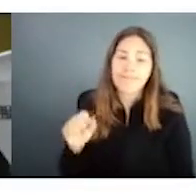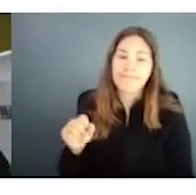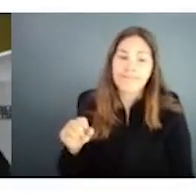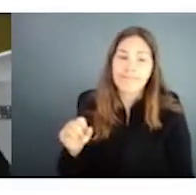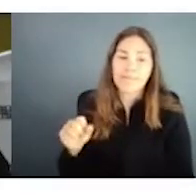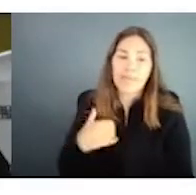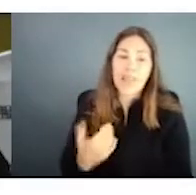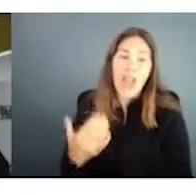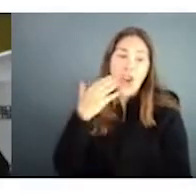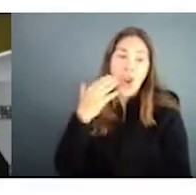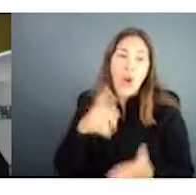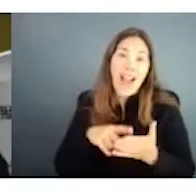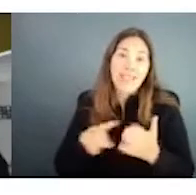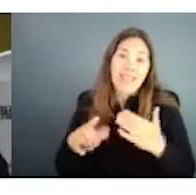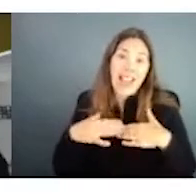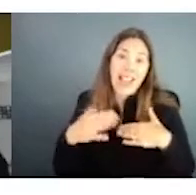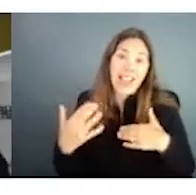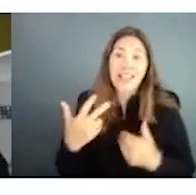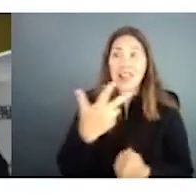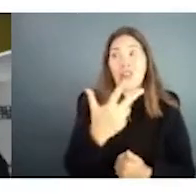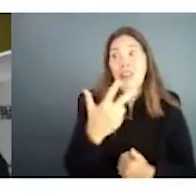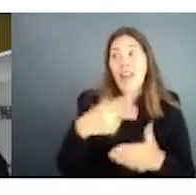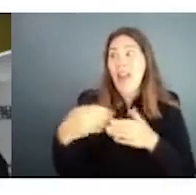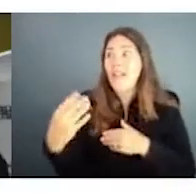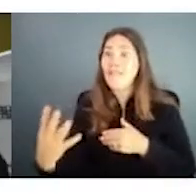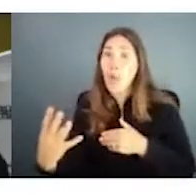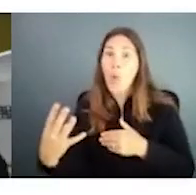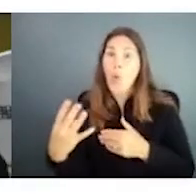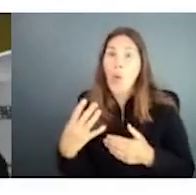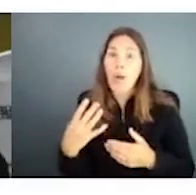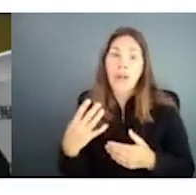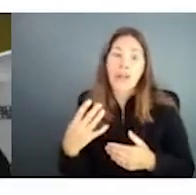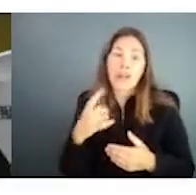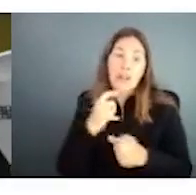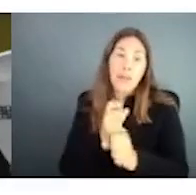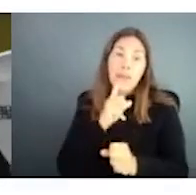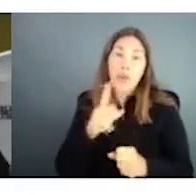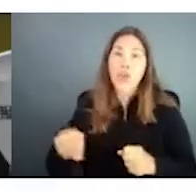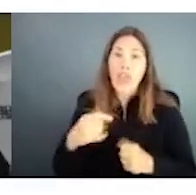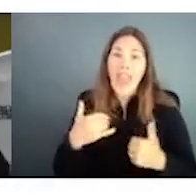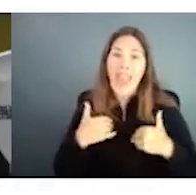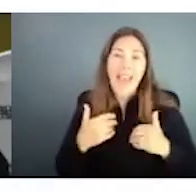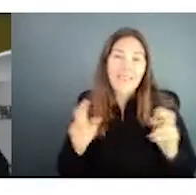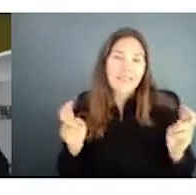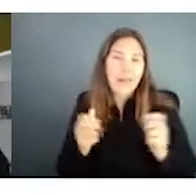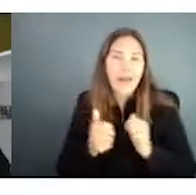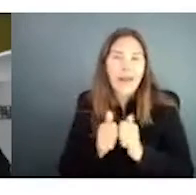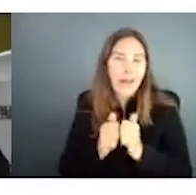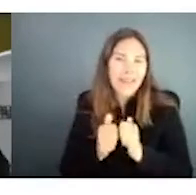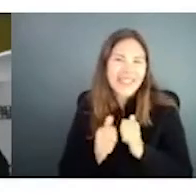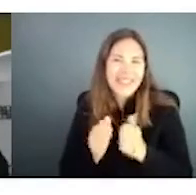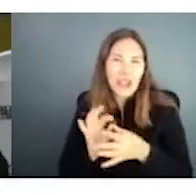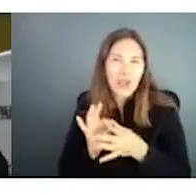I know I've checked at least 3 of those 4 within the last 2 weeks to make sure that they do have competitions